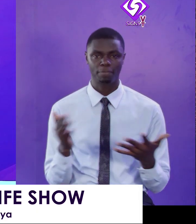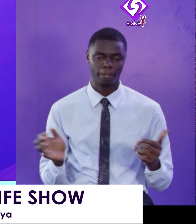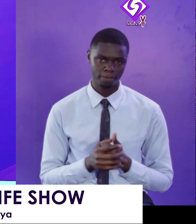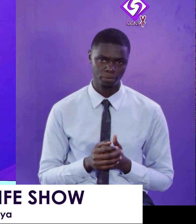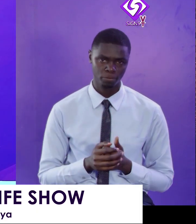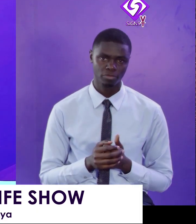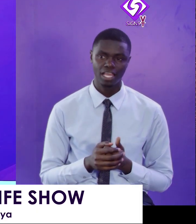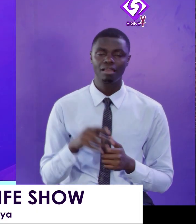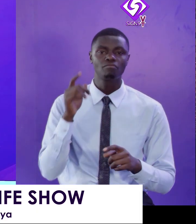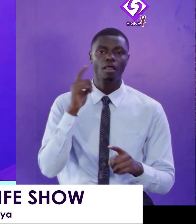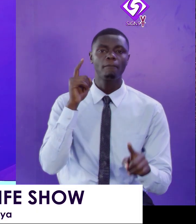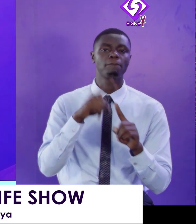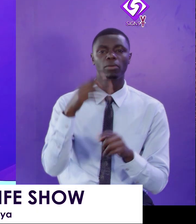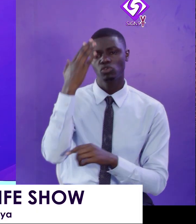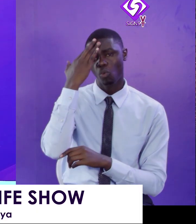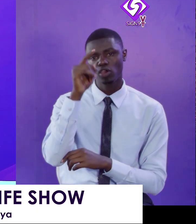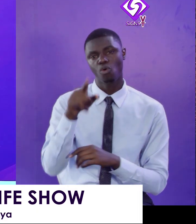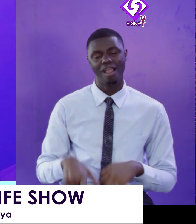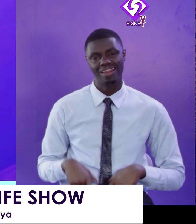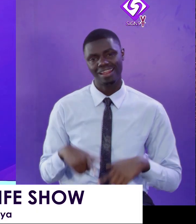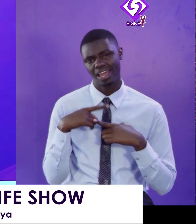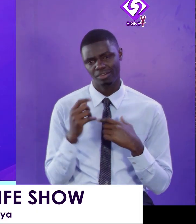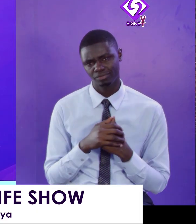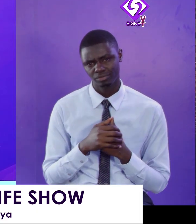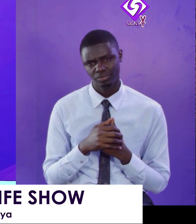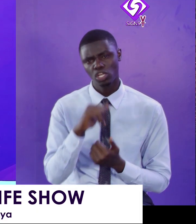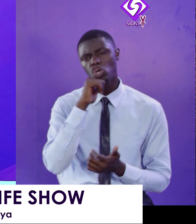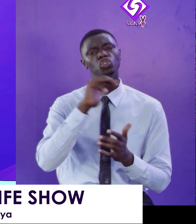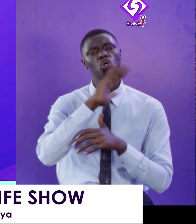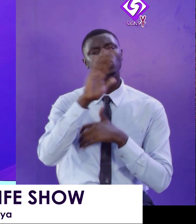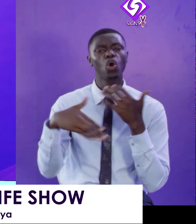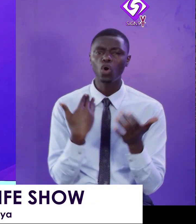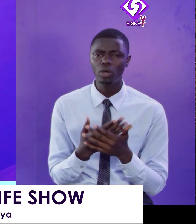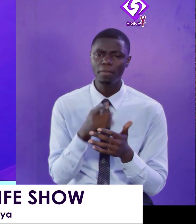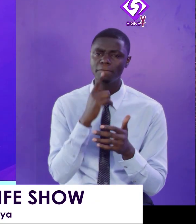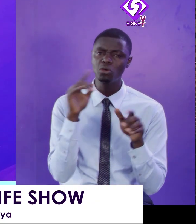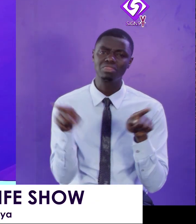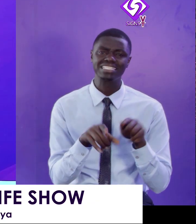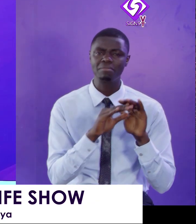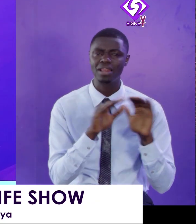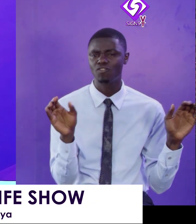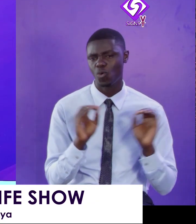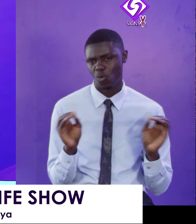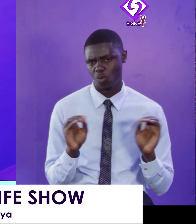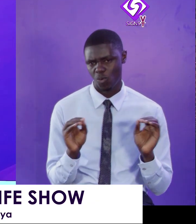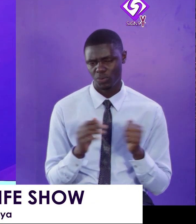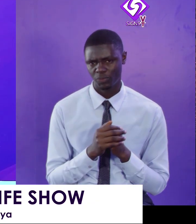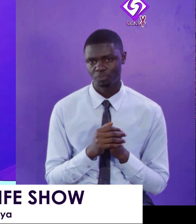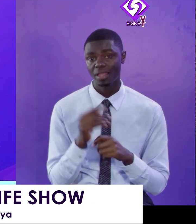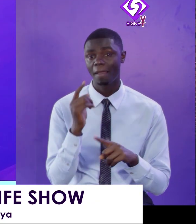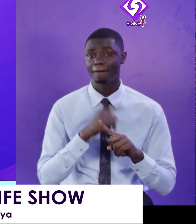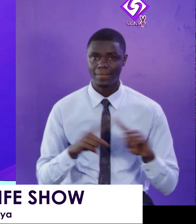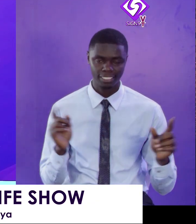is a purpose why you're alive. Not all of us will be on the same level financially,